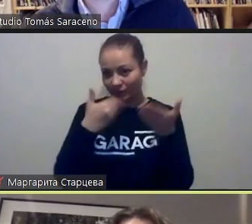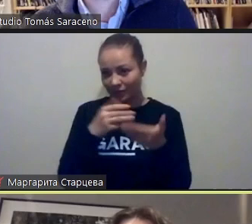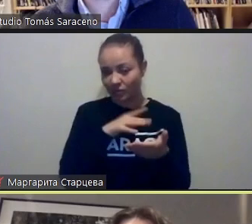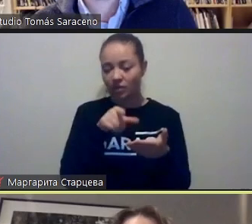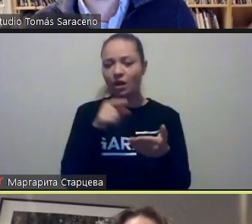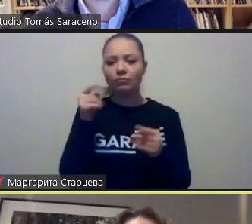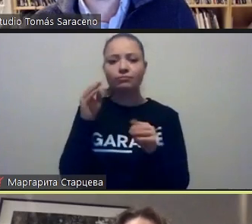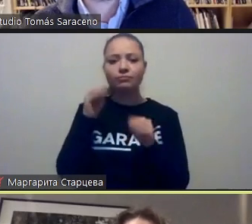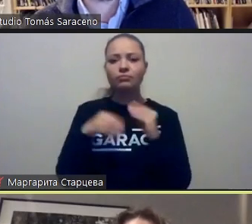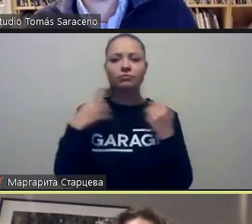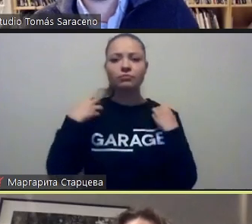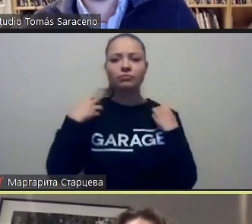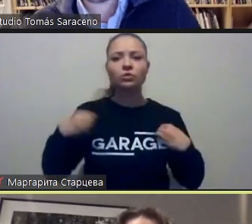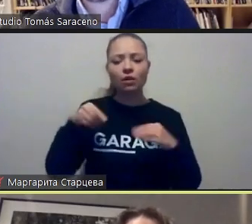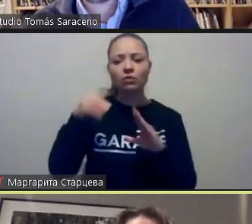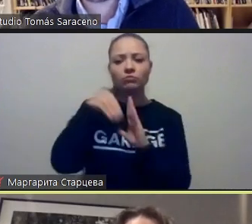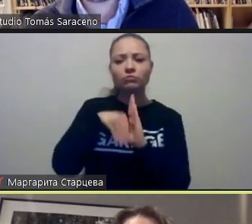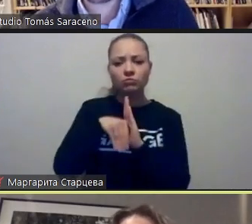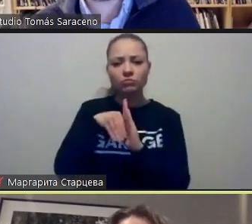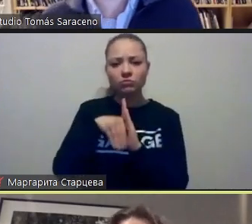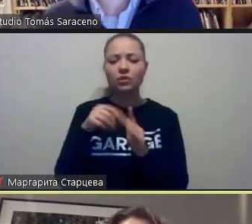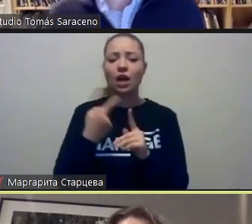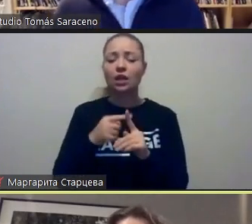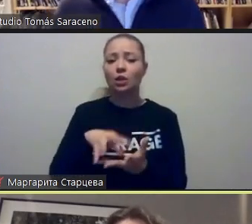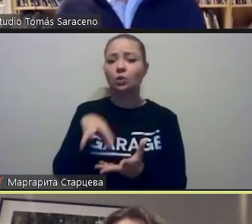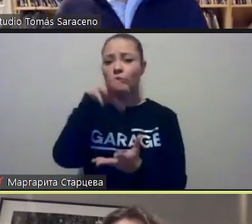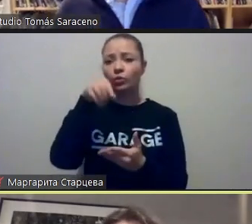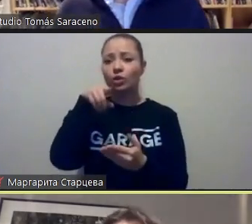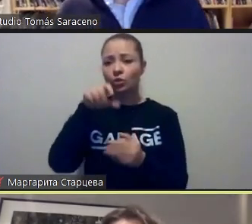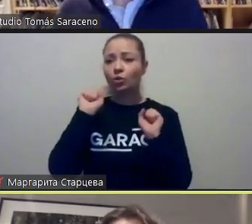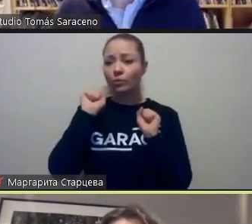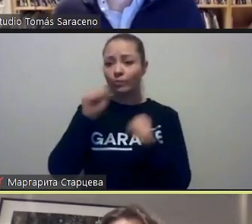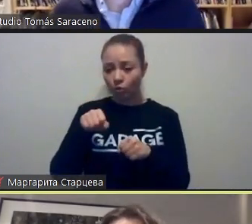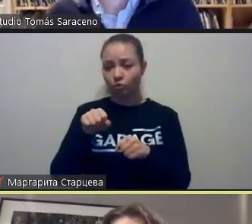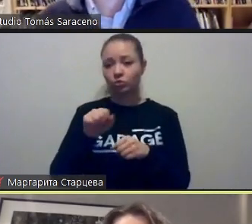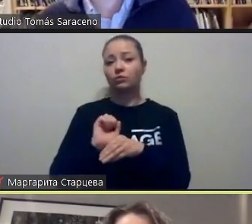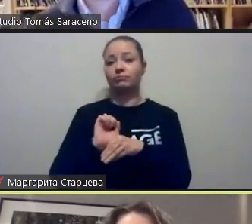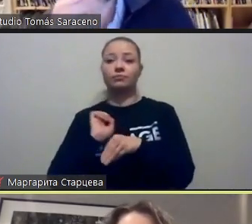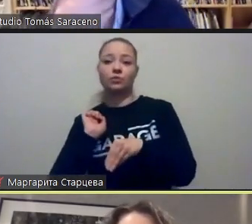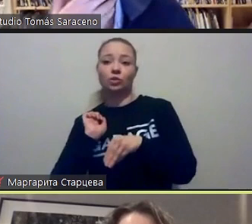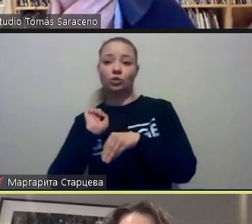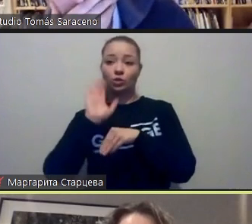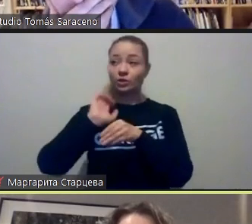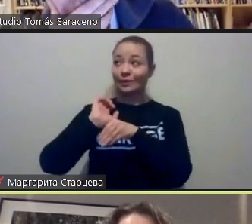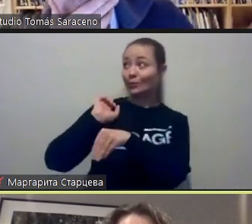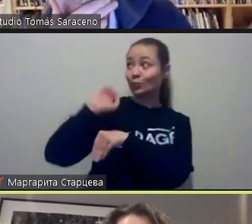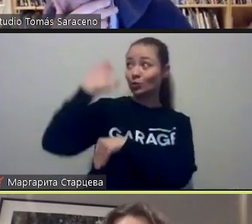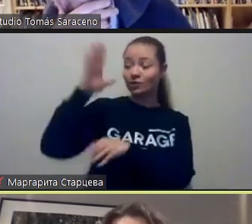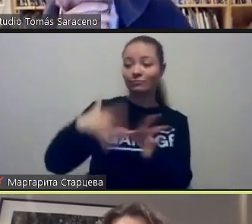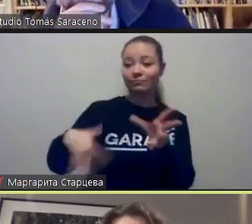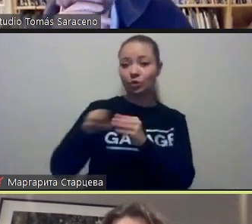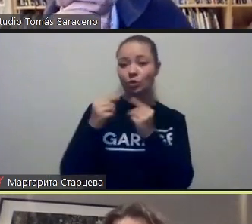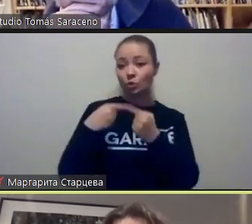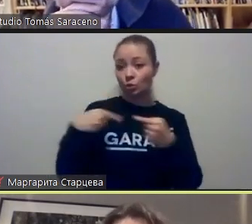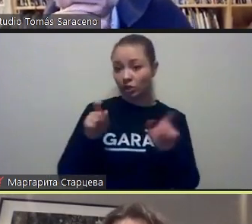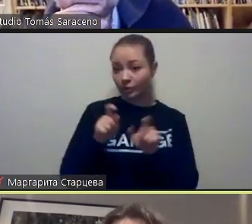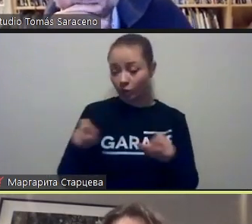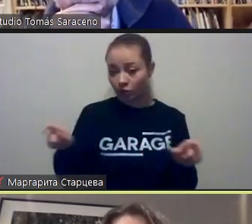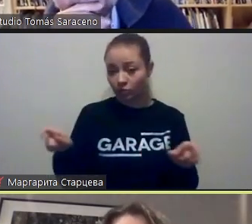on the screen. Tomas is showing you. This is a kit that teaches you how to launch such a